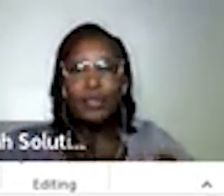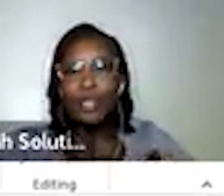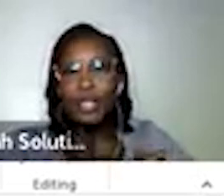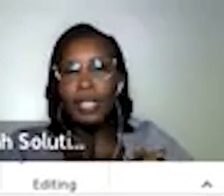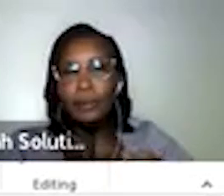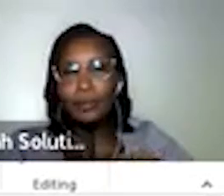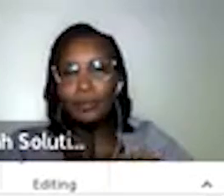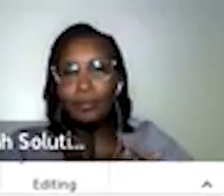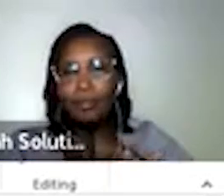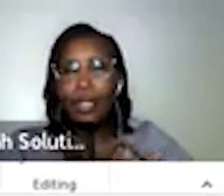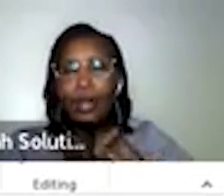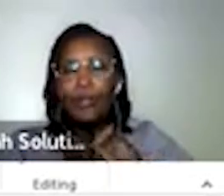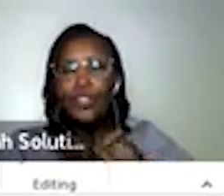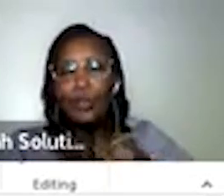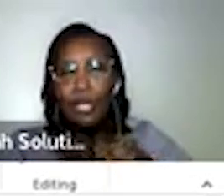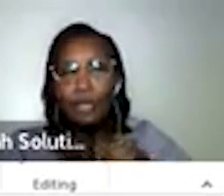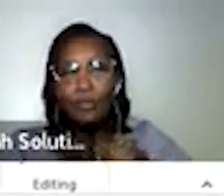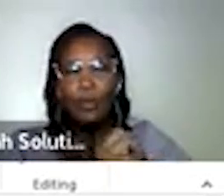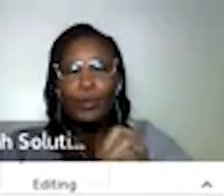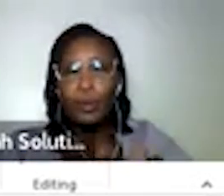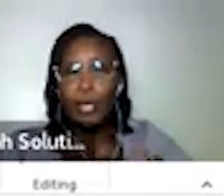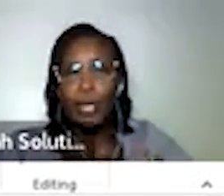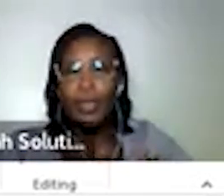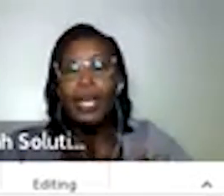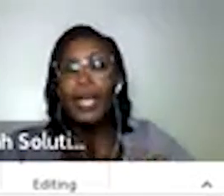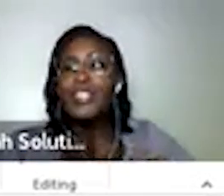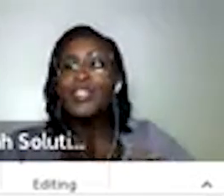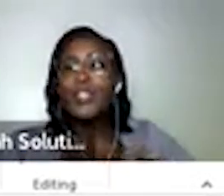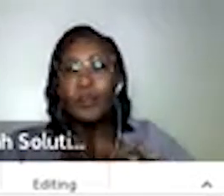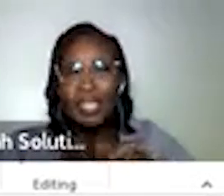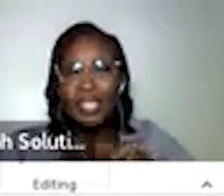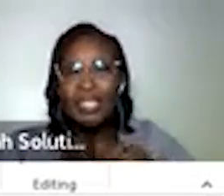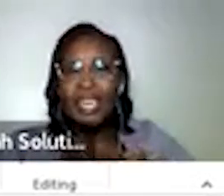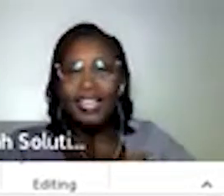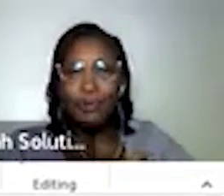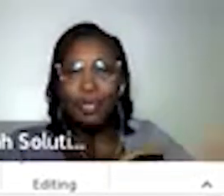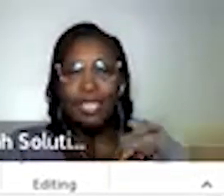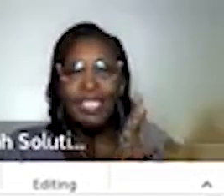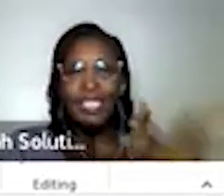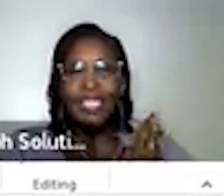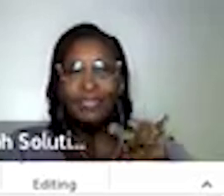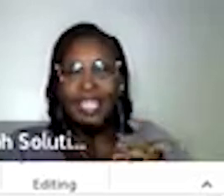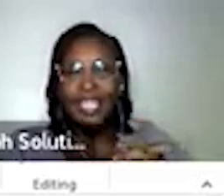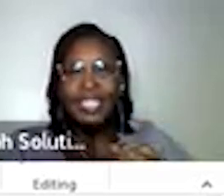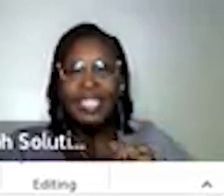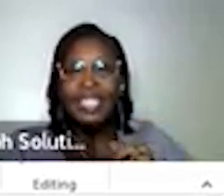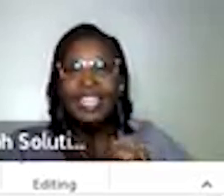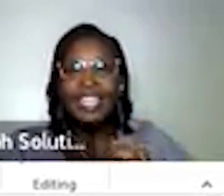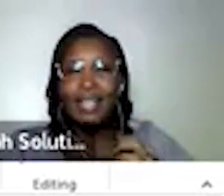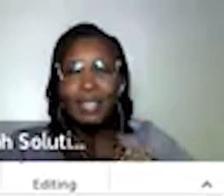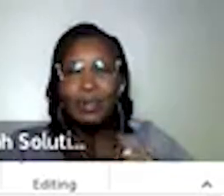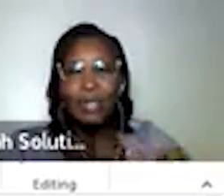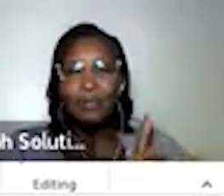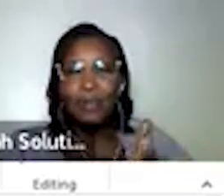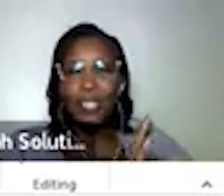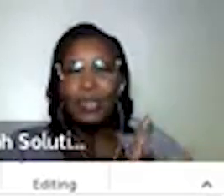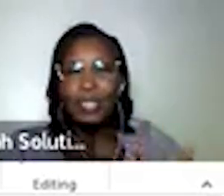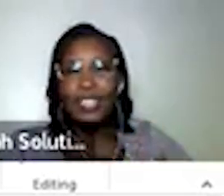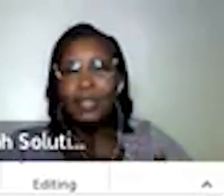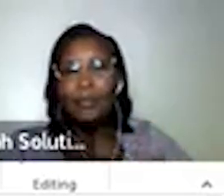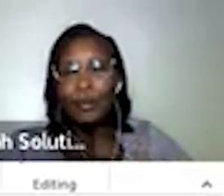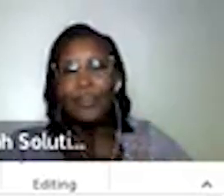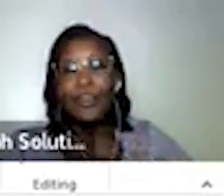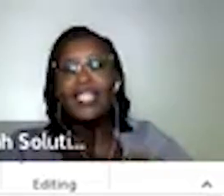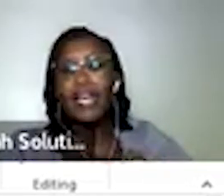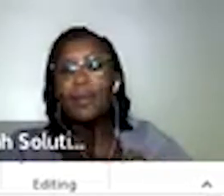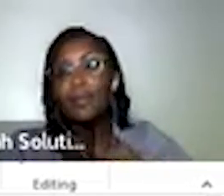on the 2nd of June from 2 p.m. and it's going to be lit. If you can see the flyers, I mean, we have